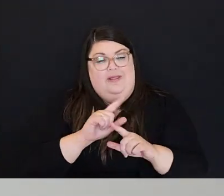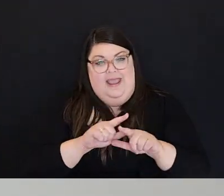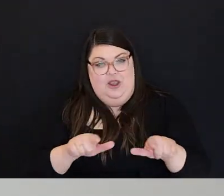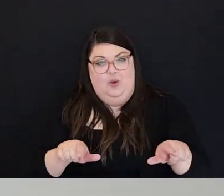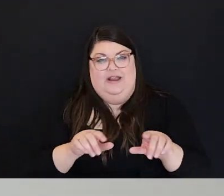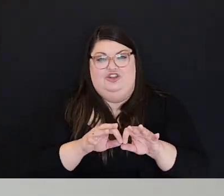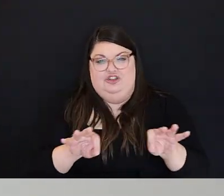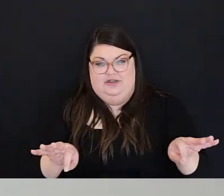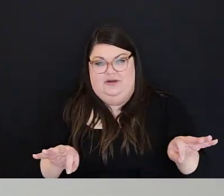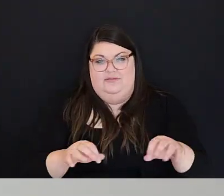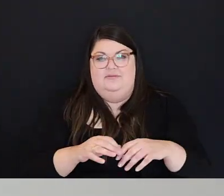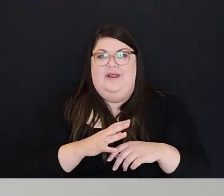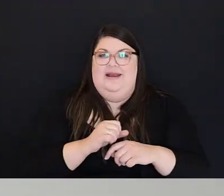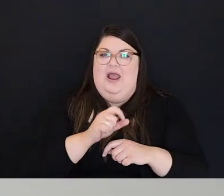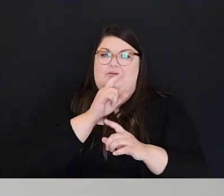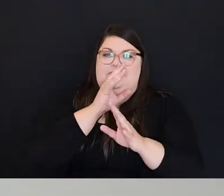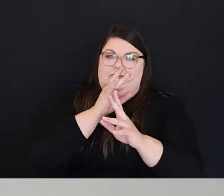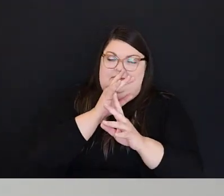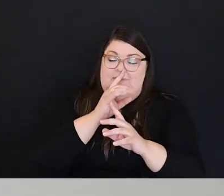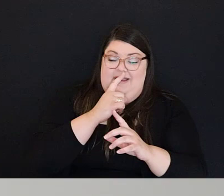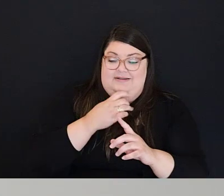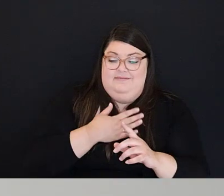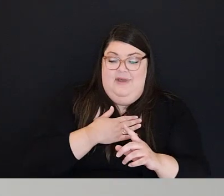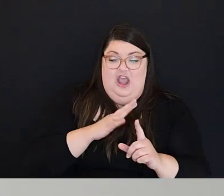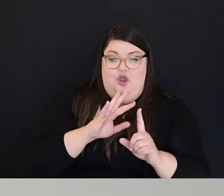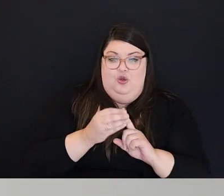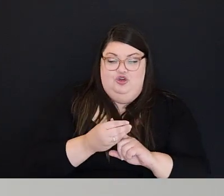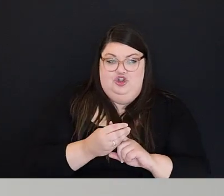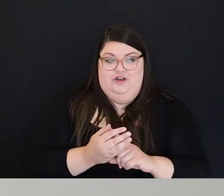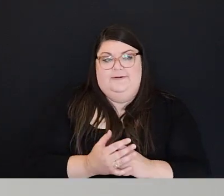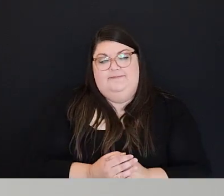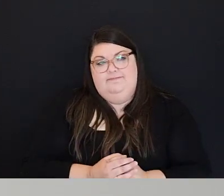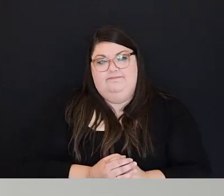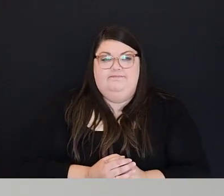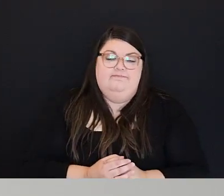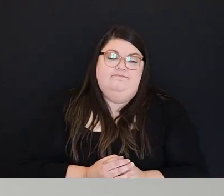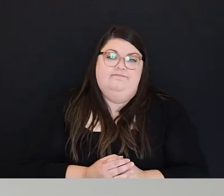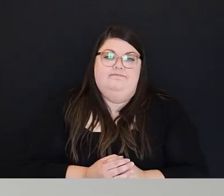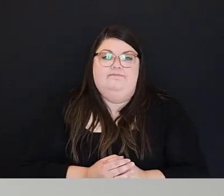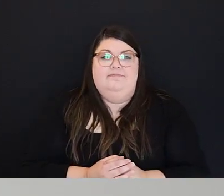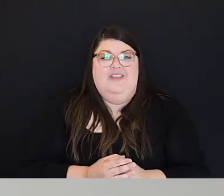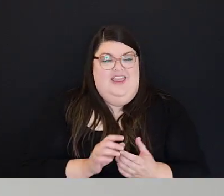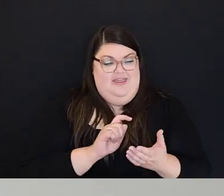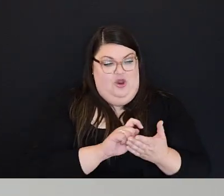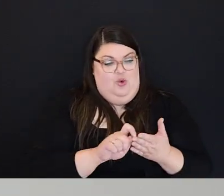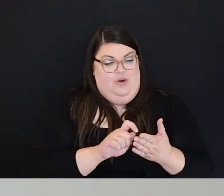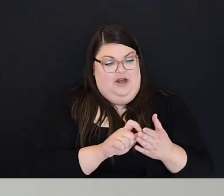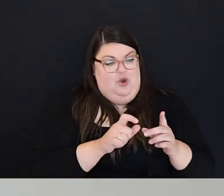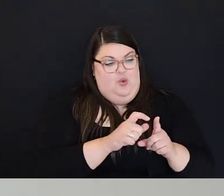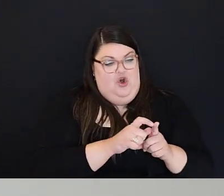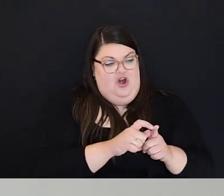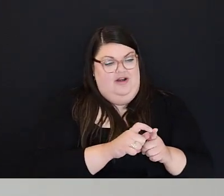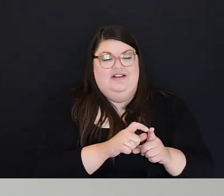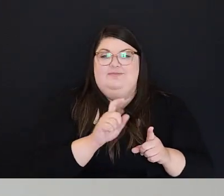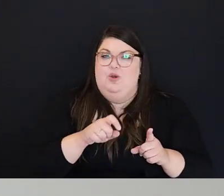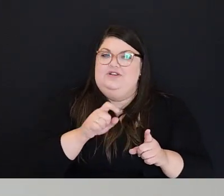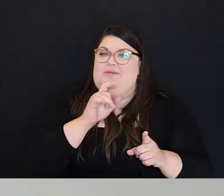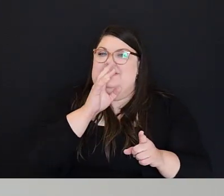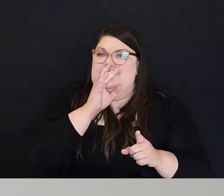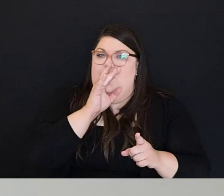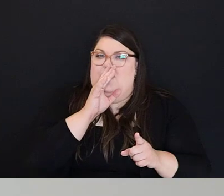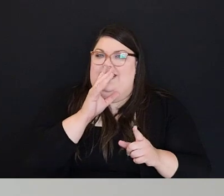that orality, because in my culture, you know, the written word is meant to be spoken